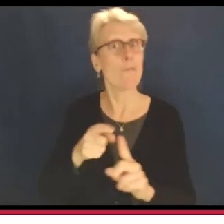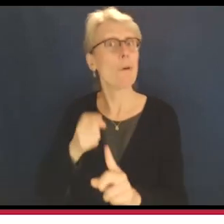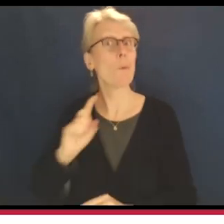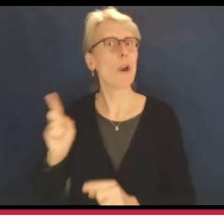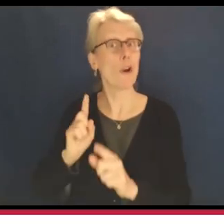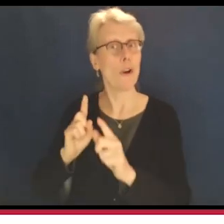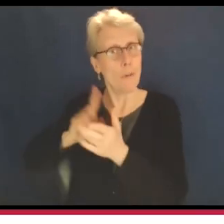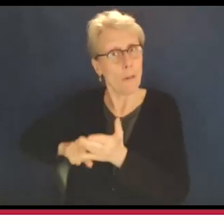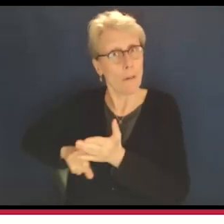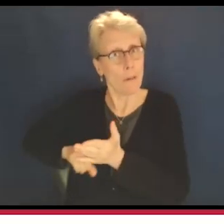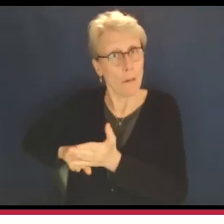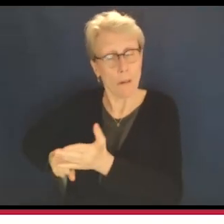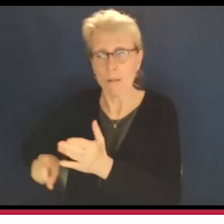animals.